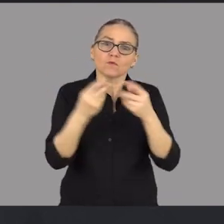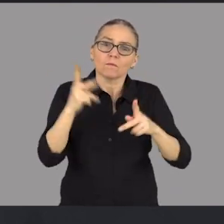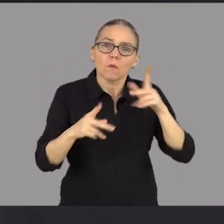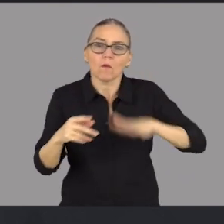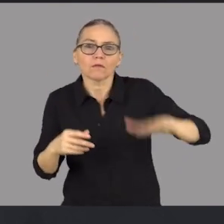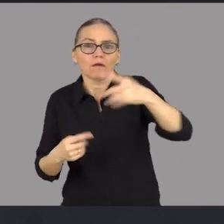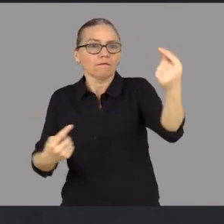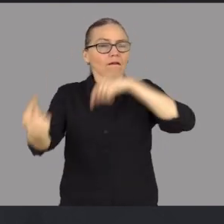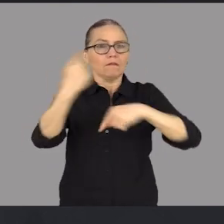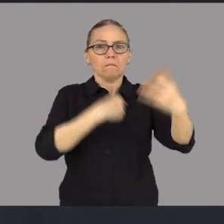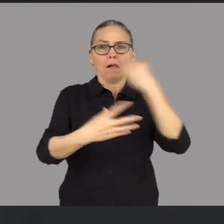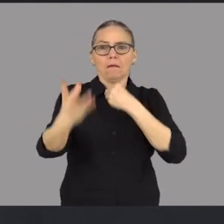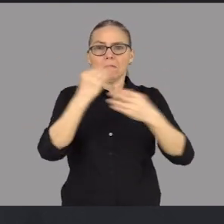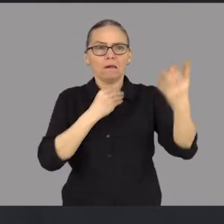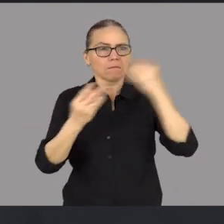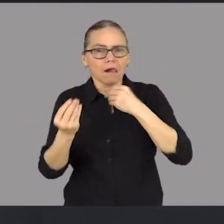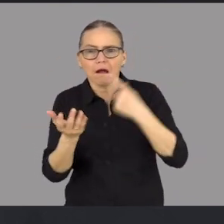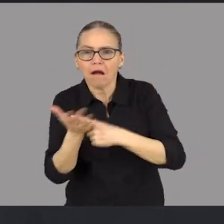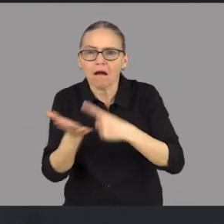boosted our